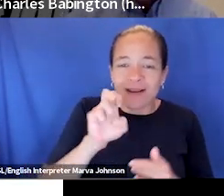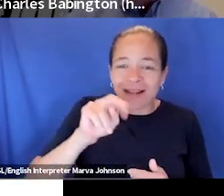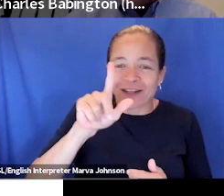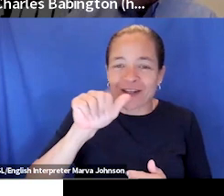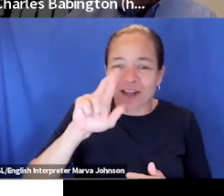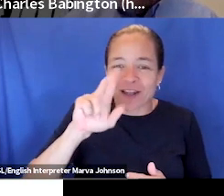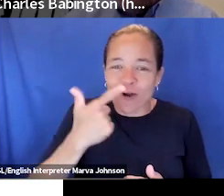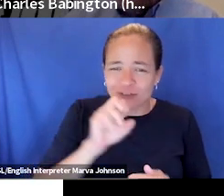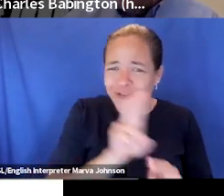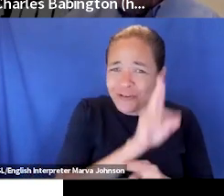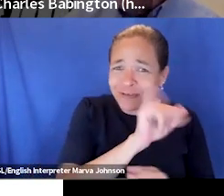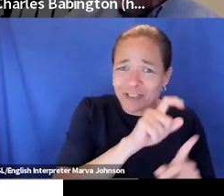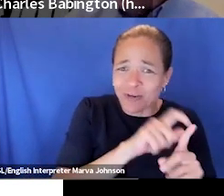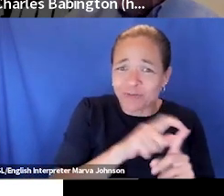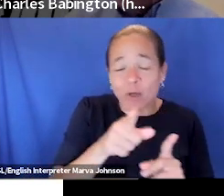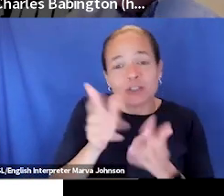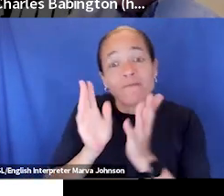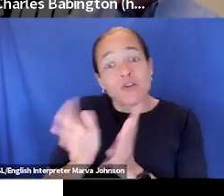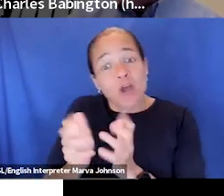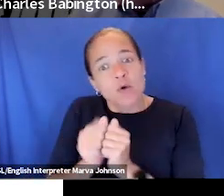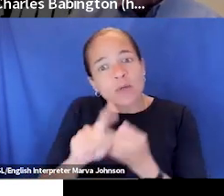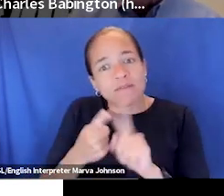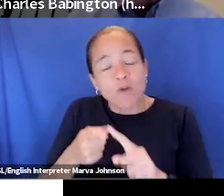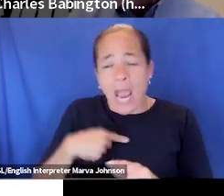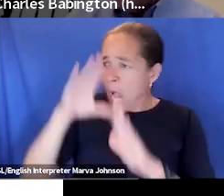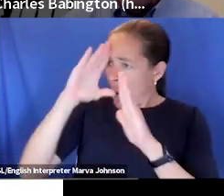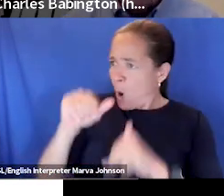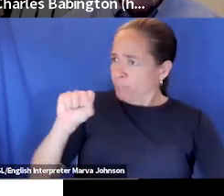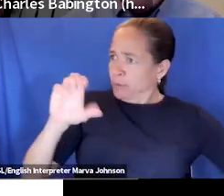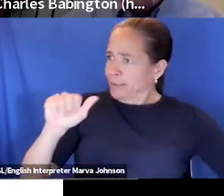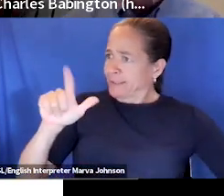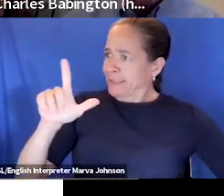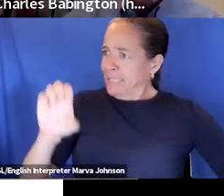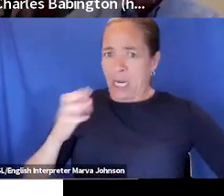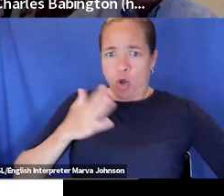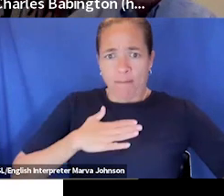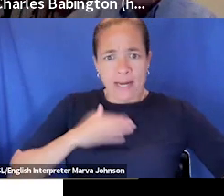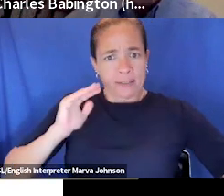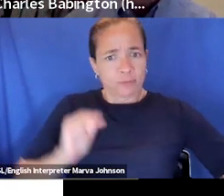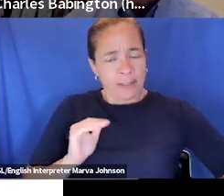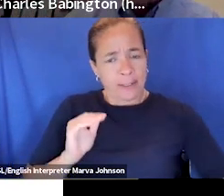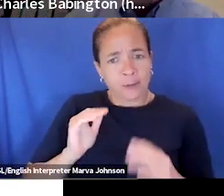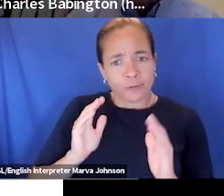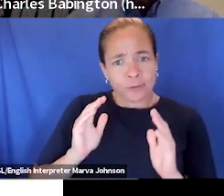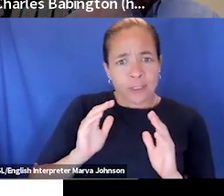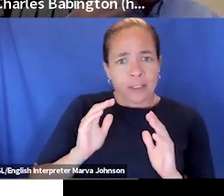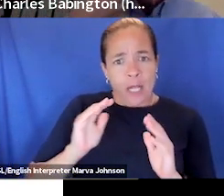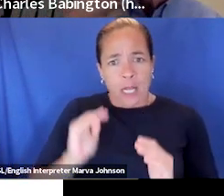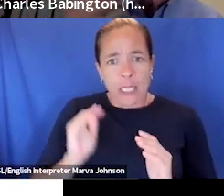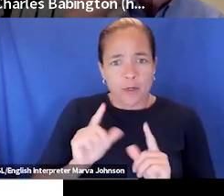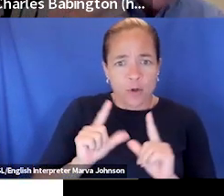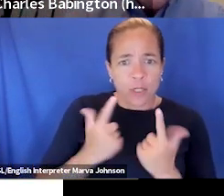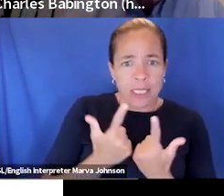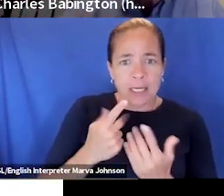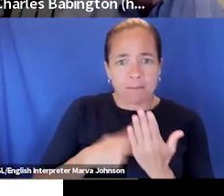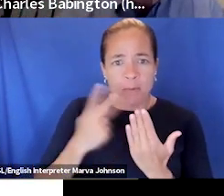If you were talking to a friend, you wouldn't say, I hope to scale my child's Little League program. You'd say, no, I hope